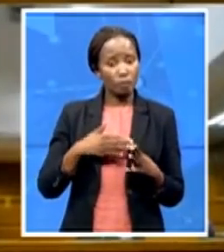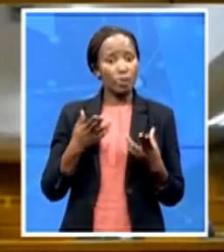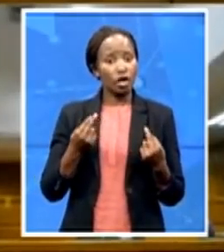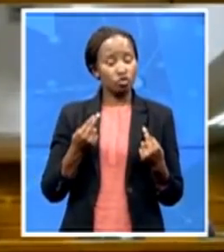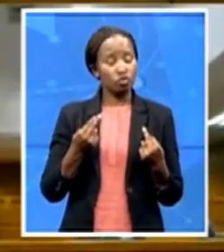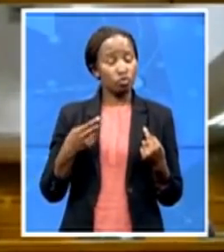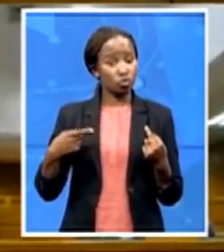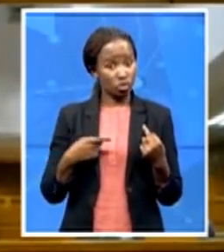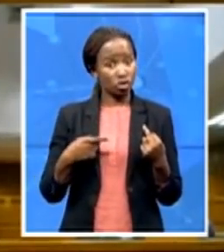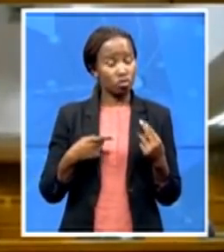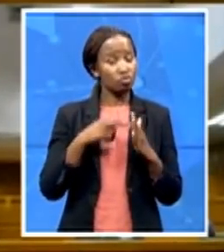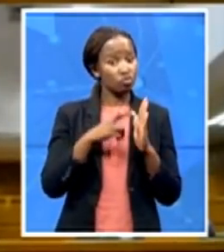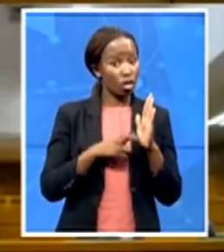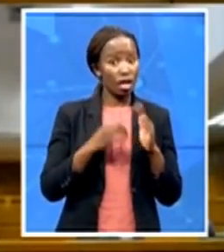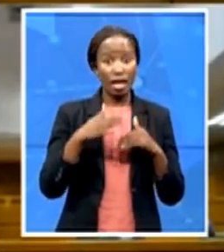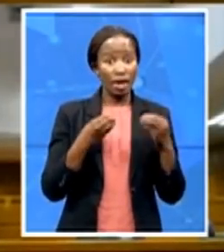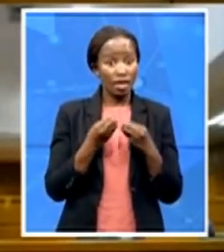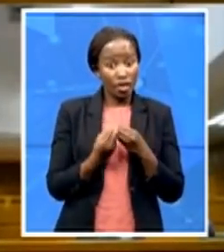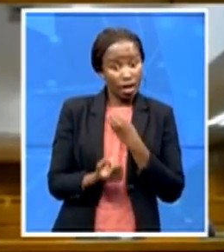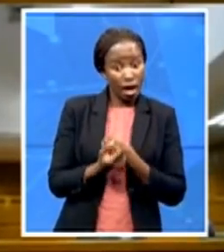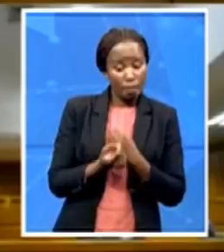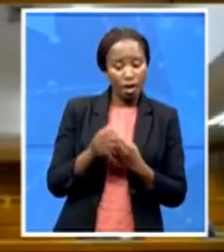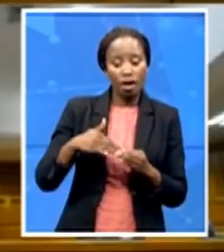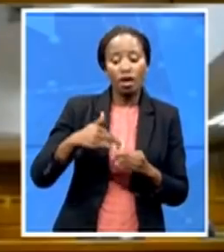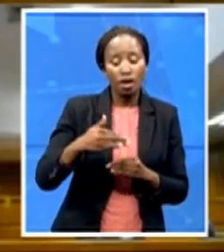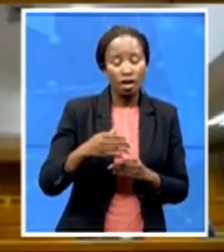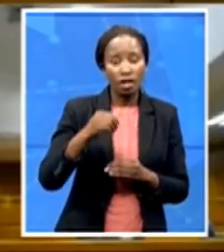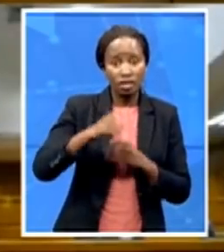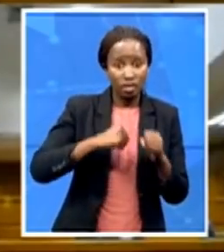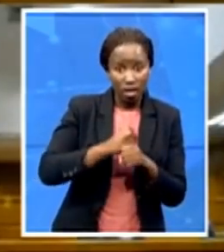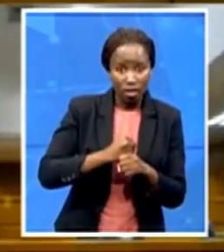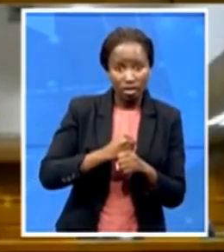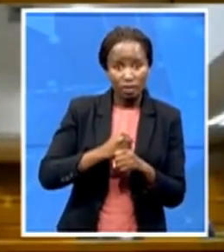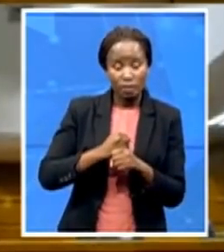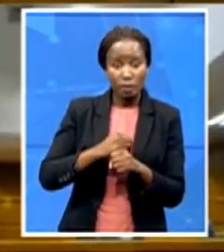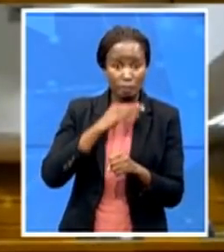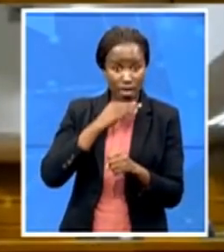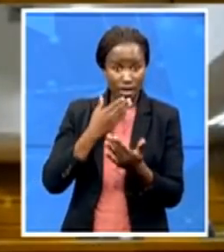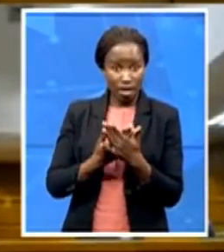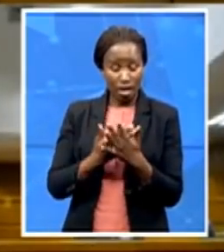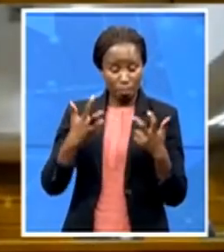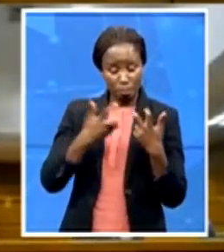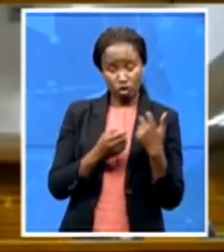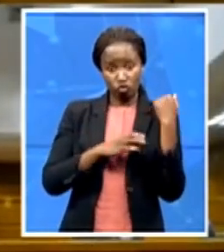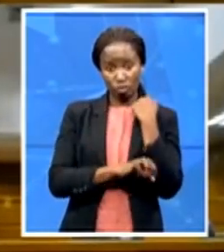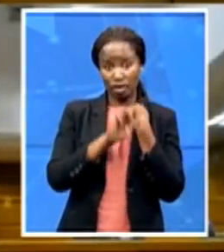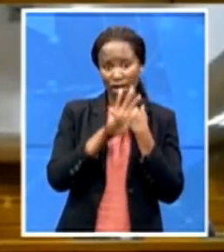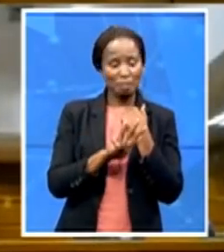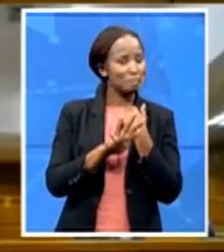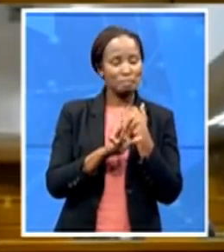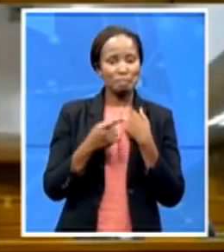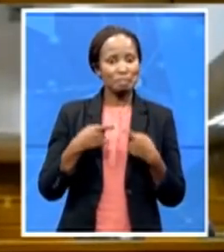benefit, or at least not to the detriment of Chapter 9 office bearers. And we refer to Ex parte